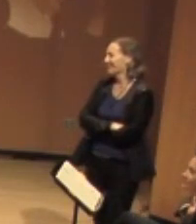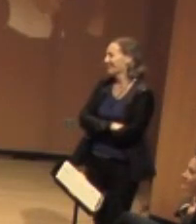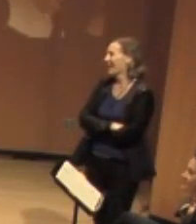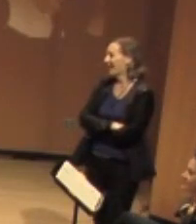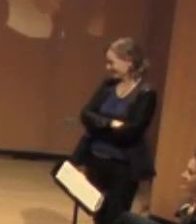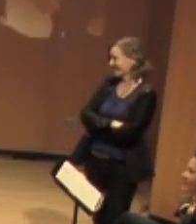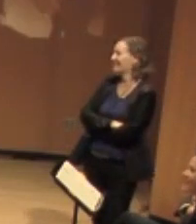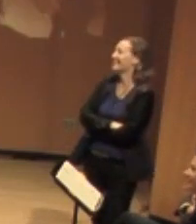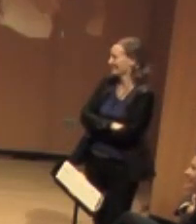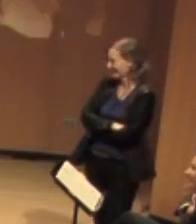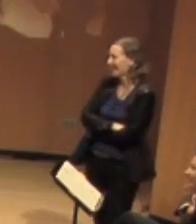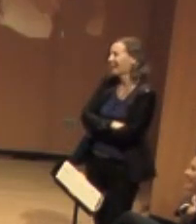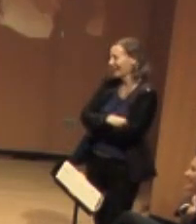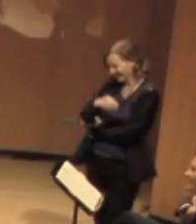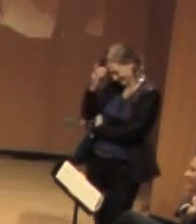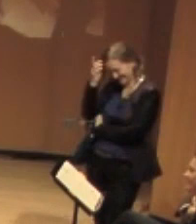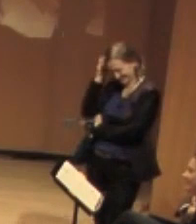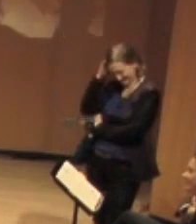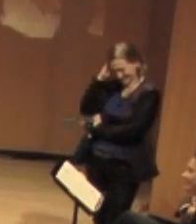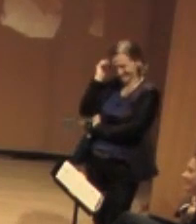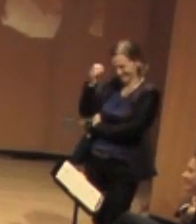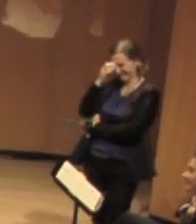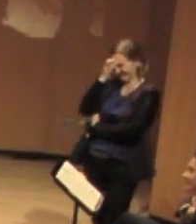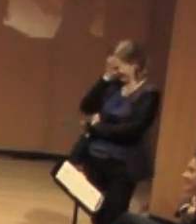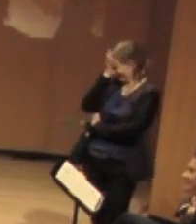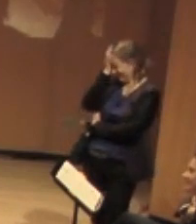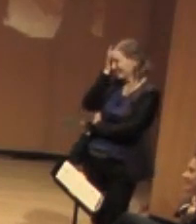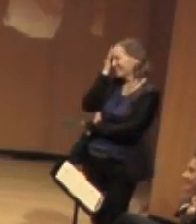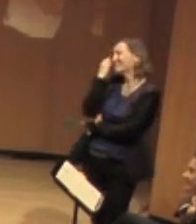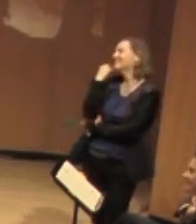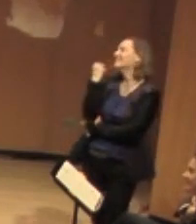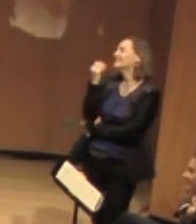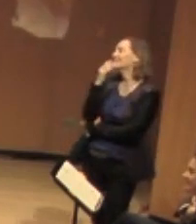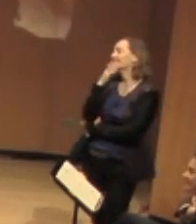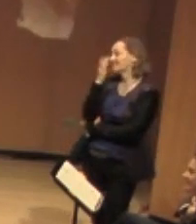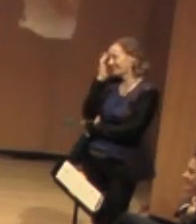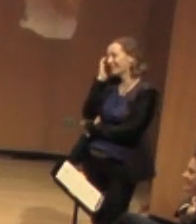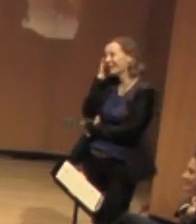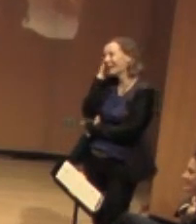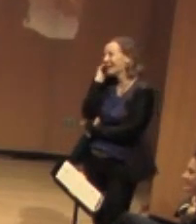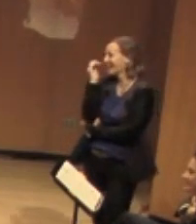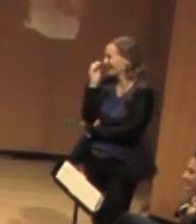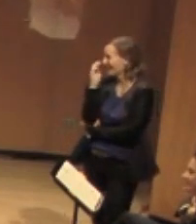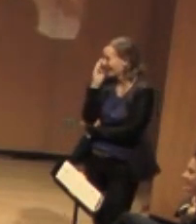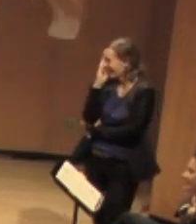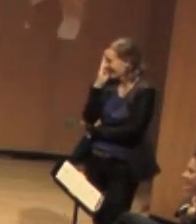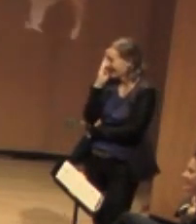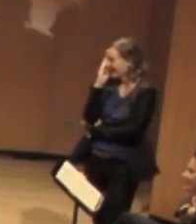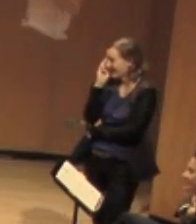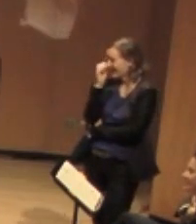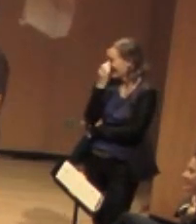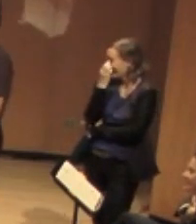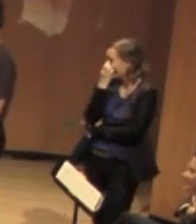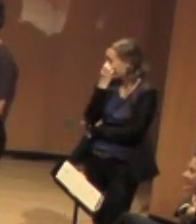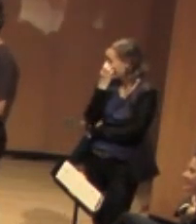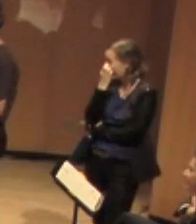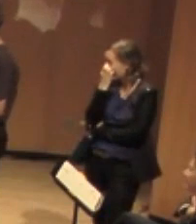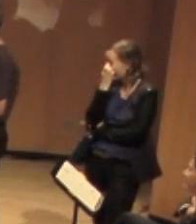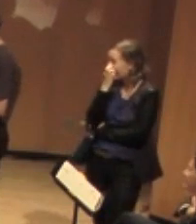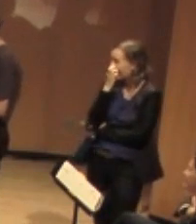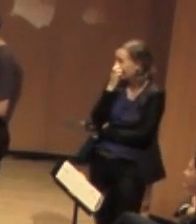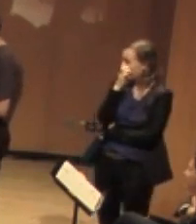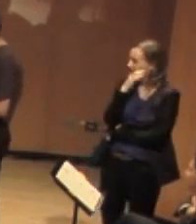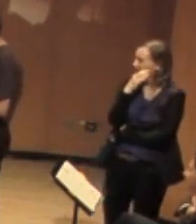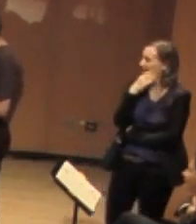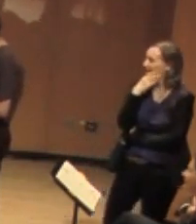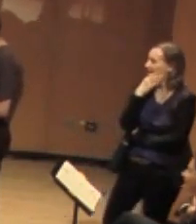seem today versus when we did before I was like oh of course of course something going on but now